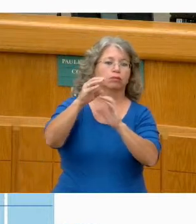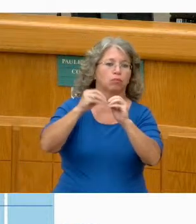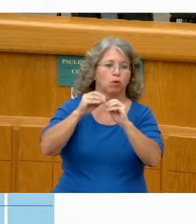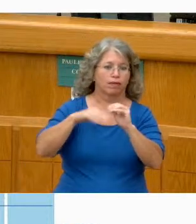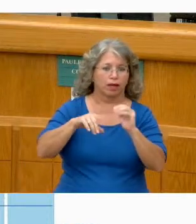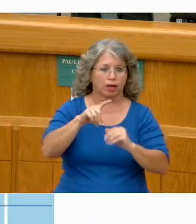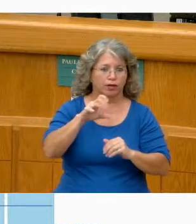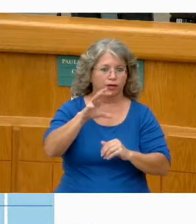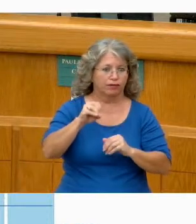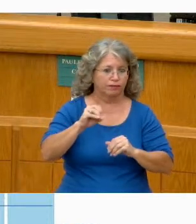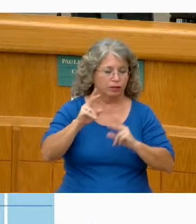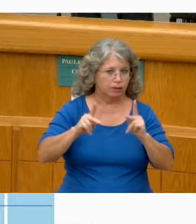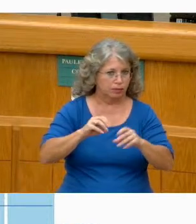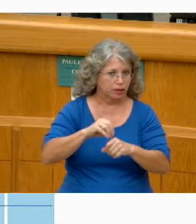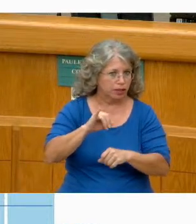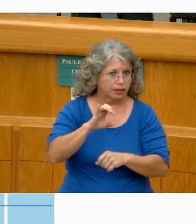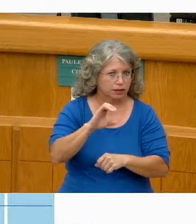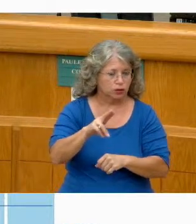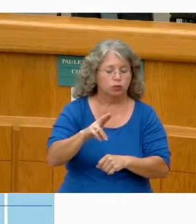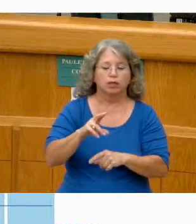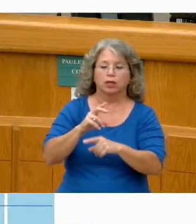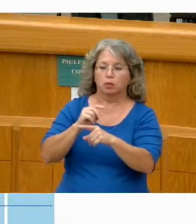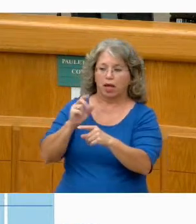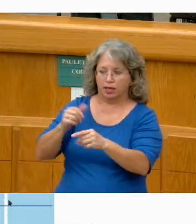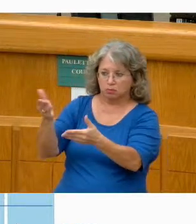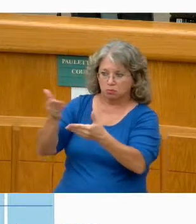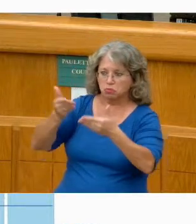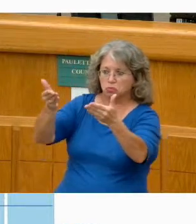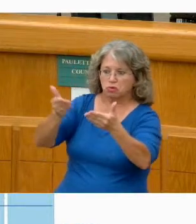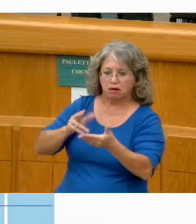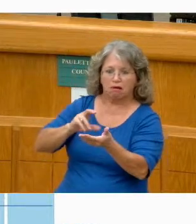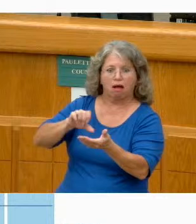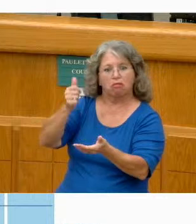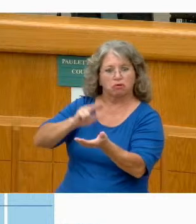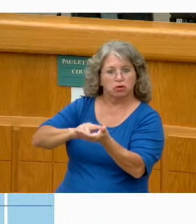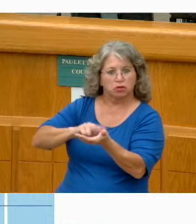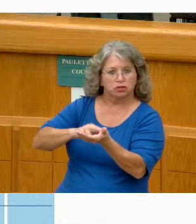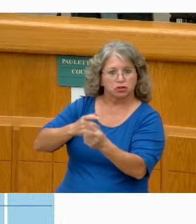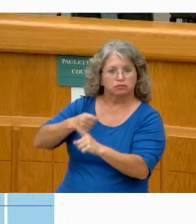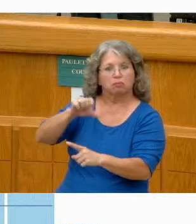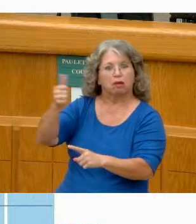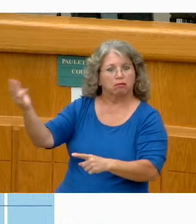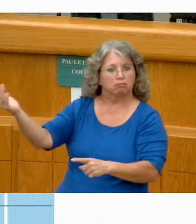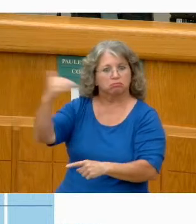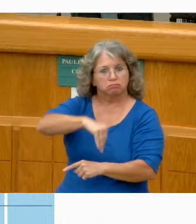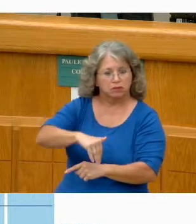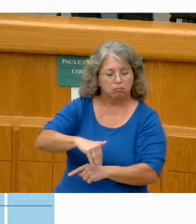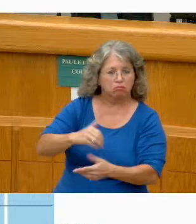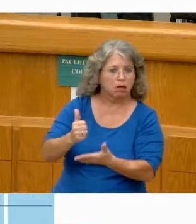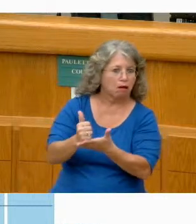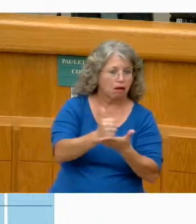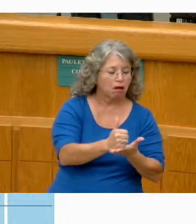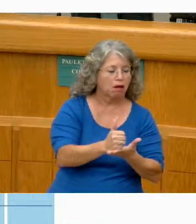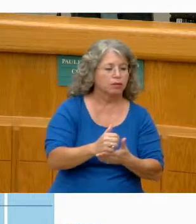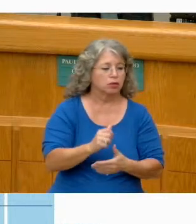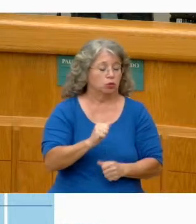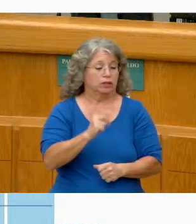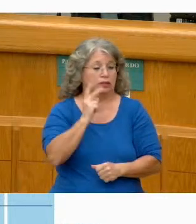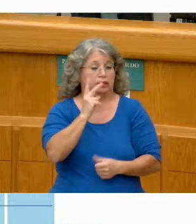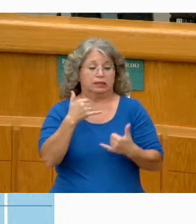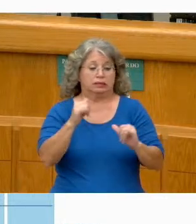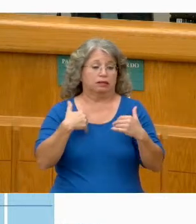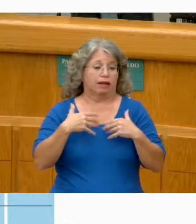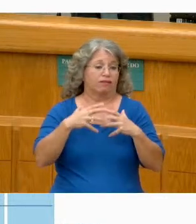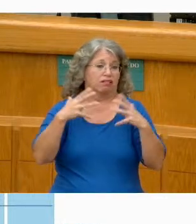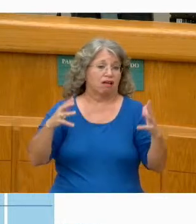from outside to help deal with the surge. And even today, you can see that there's a large number, 62 people in